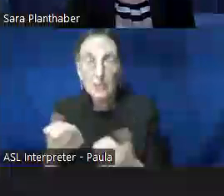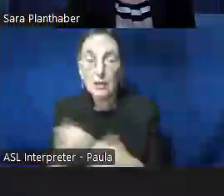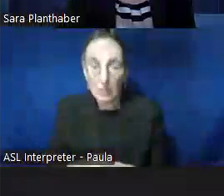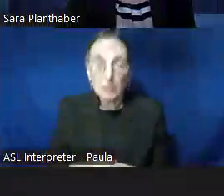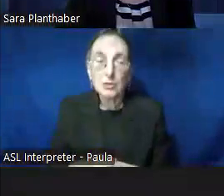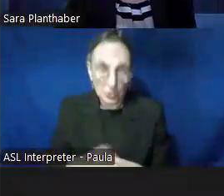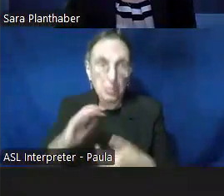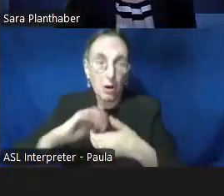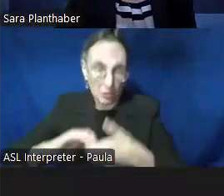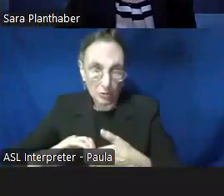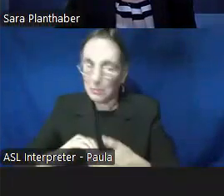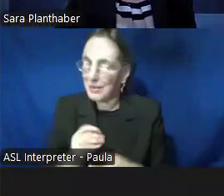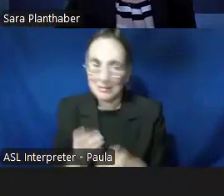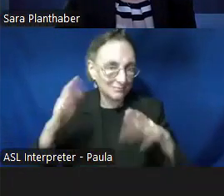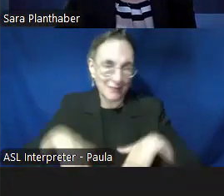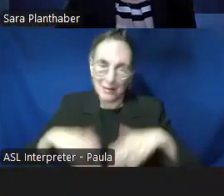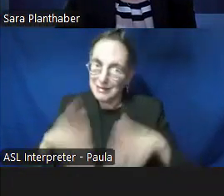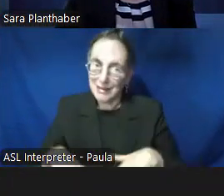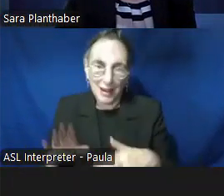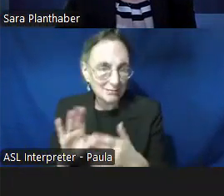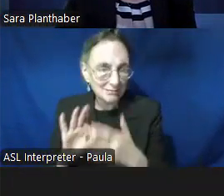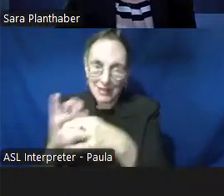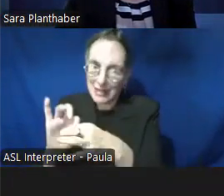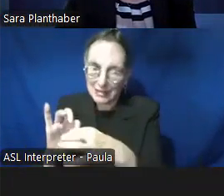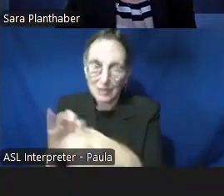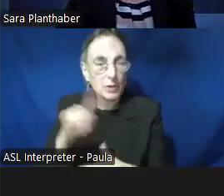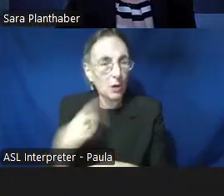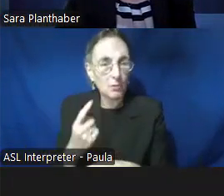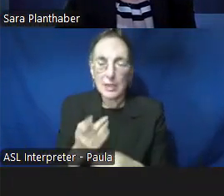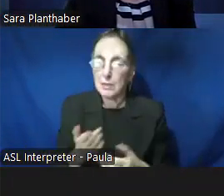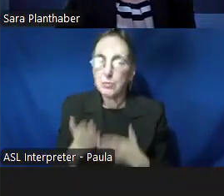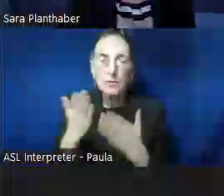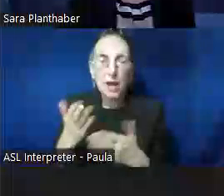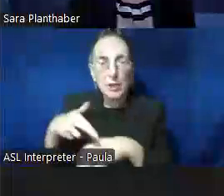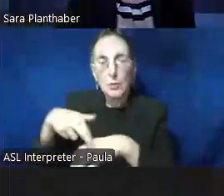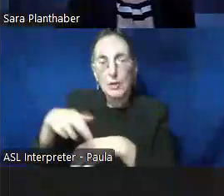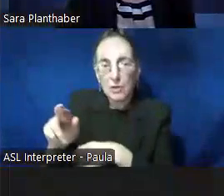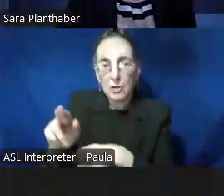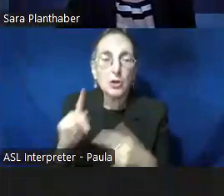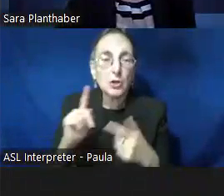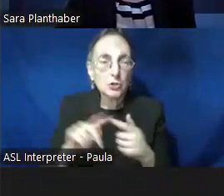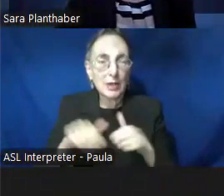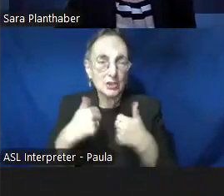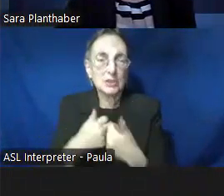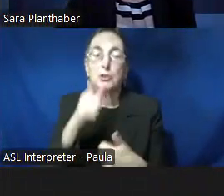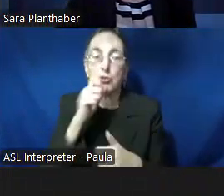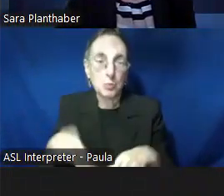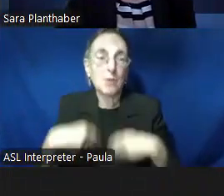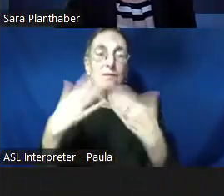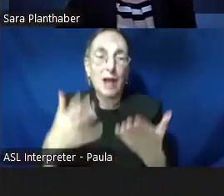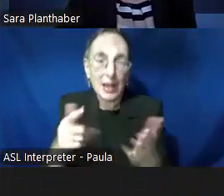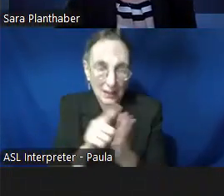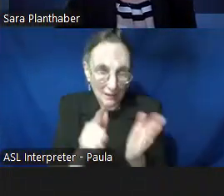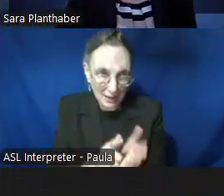currently connected, we only provide referrals to agencies that provide legal assistance services, none, we do not